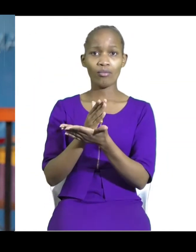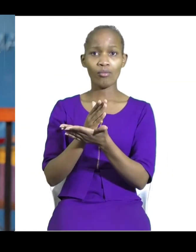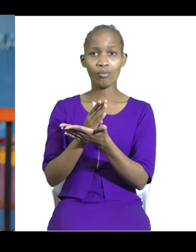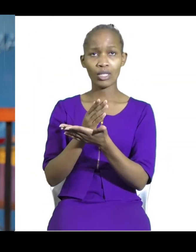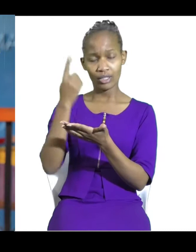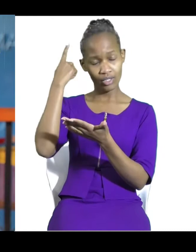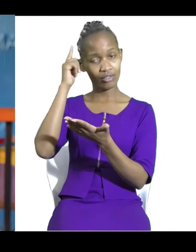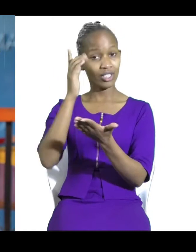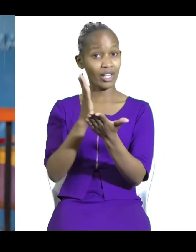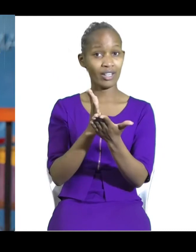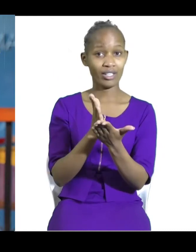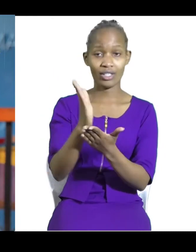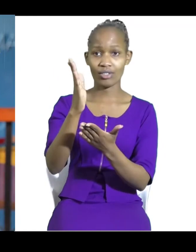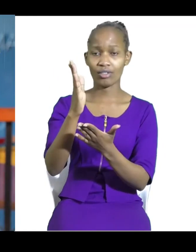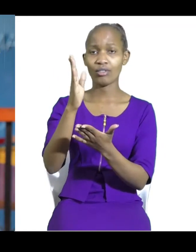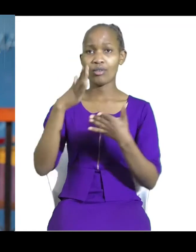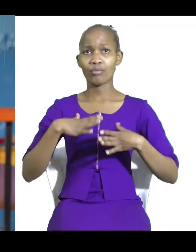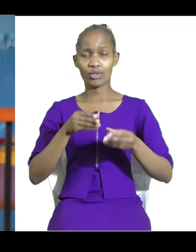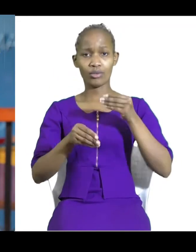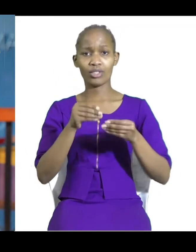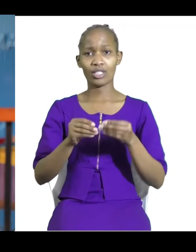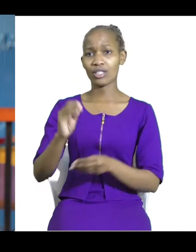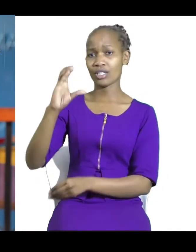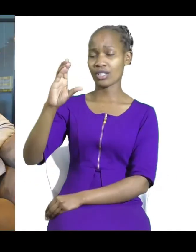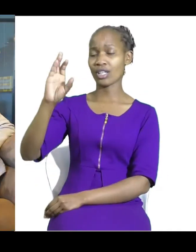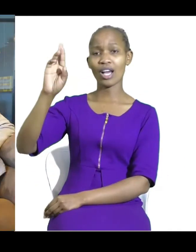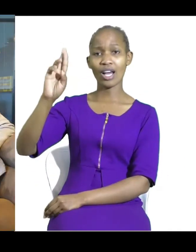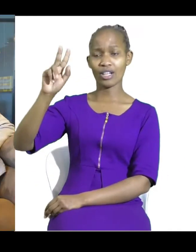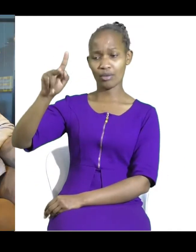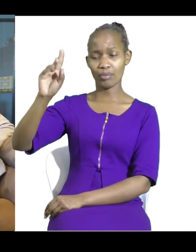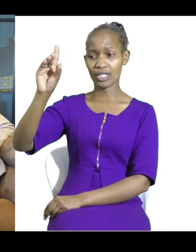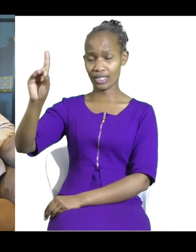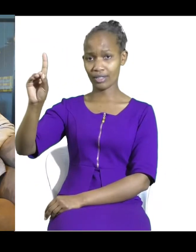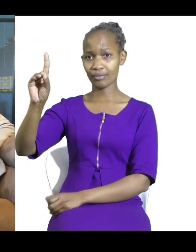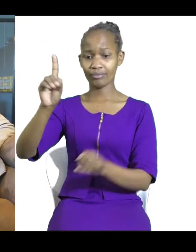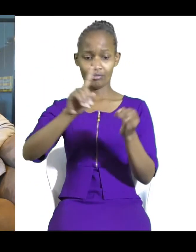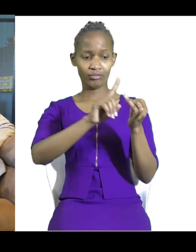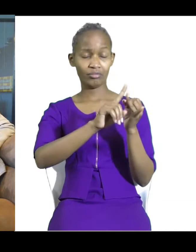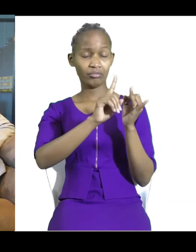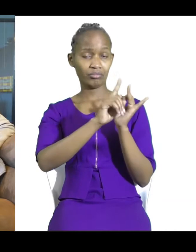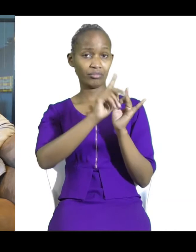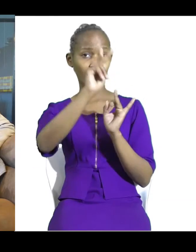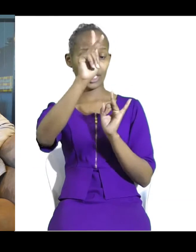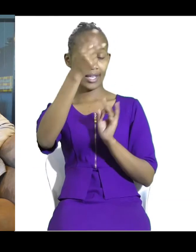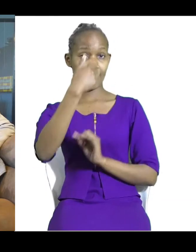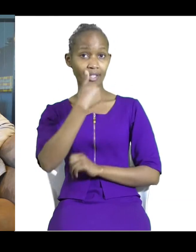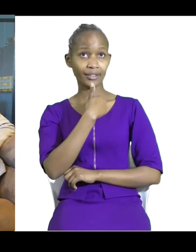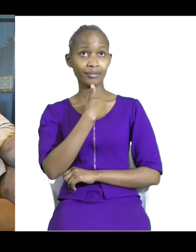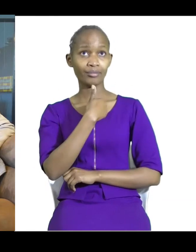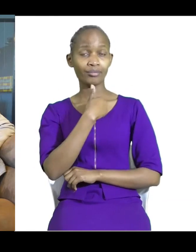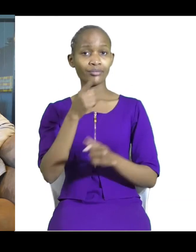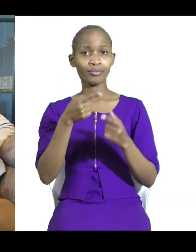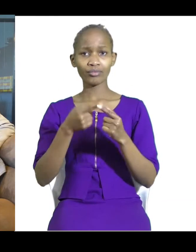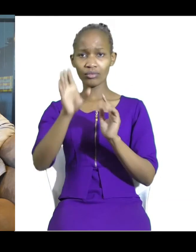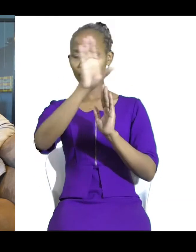to the Conventions on Rights of Persons with Disabilities, that is the CRPD. Number two, Kenya has